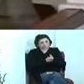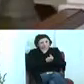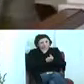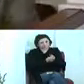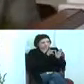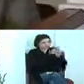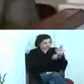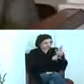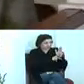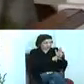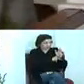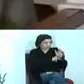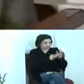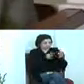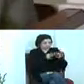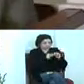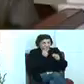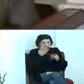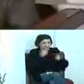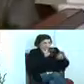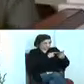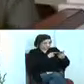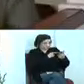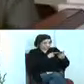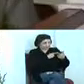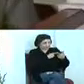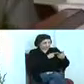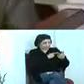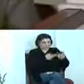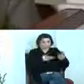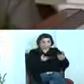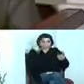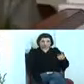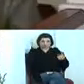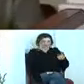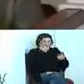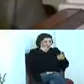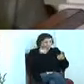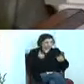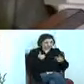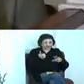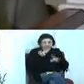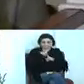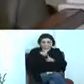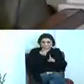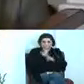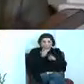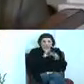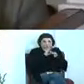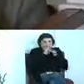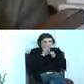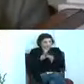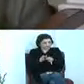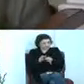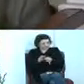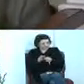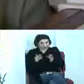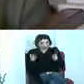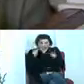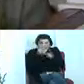Principle number two, your highest and best self is connected to the worst